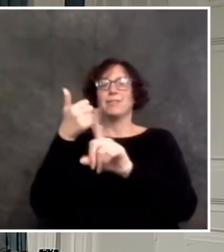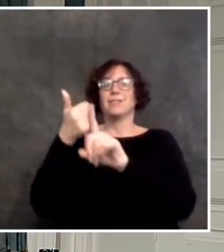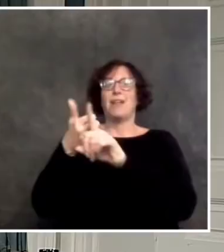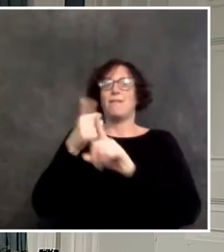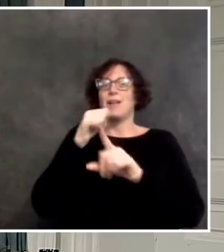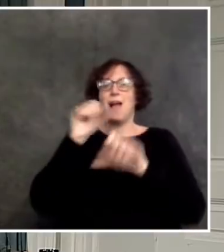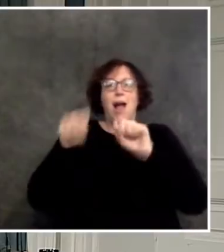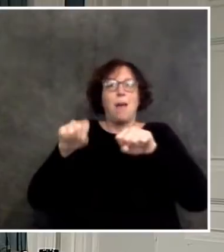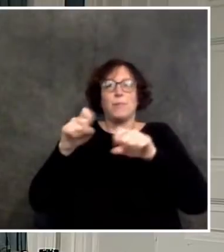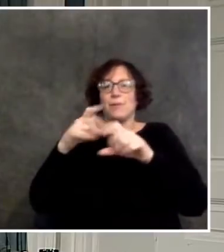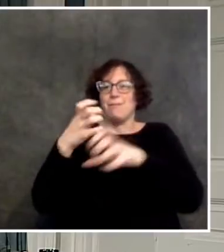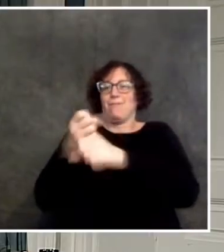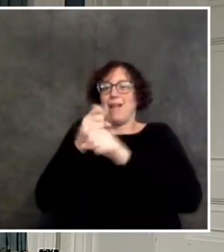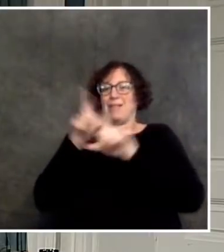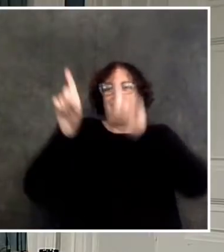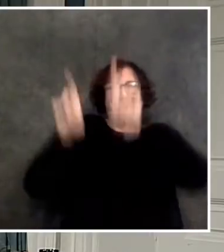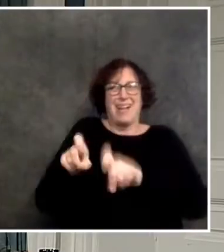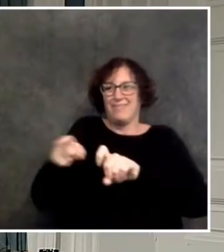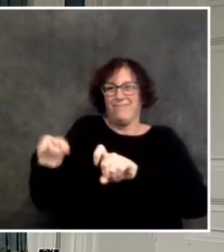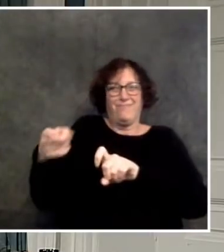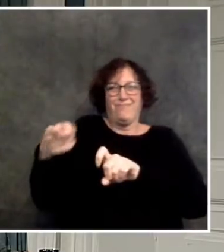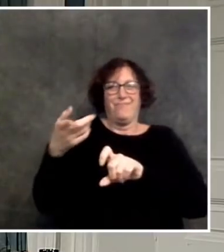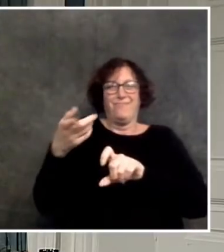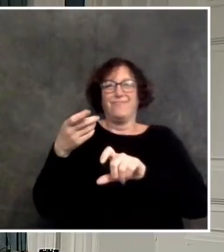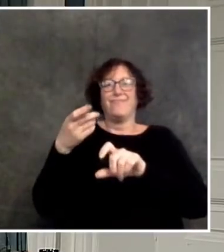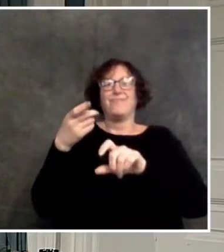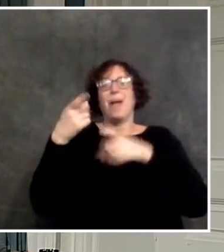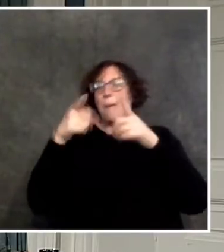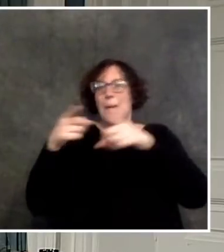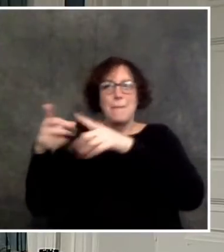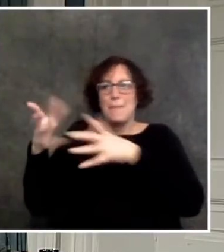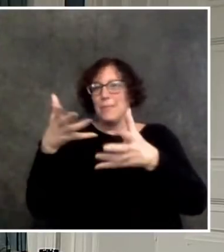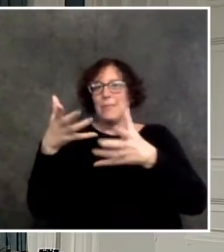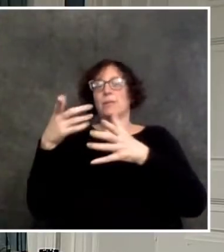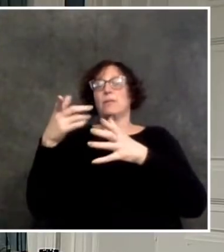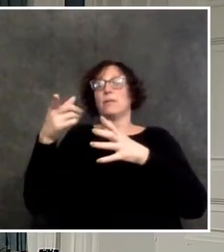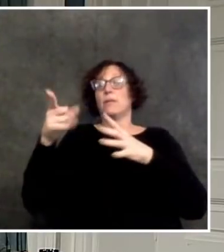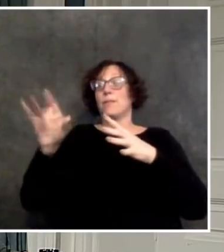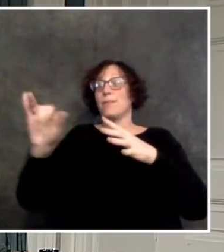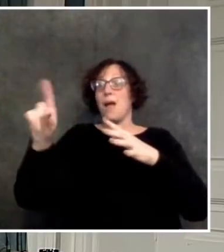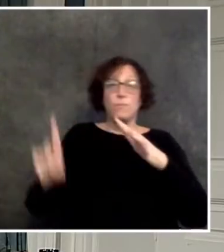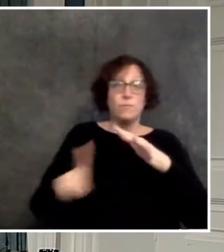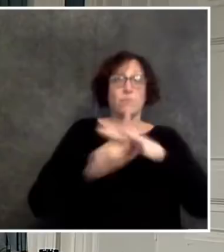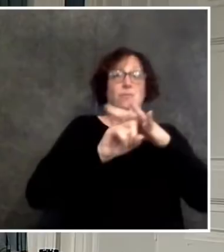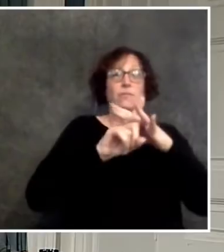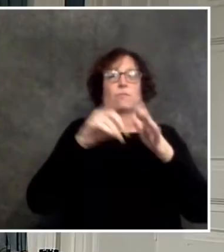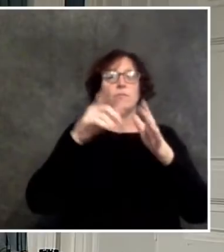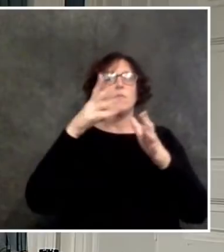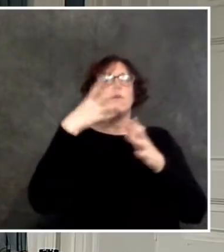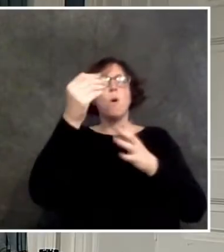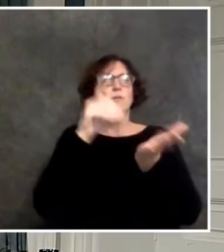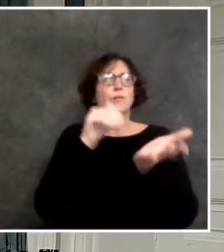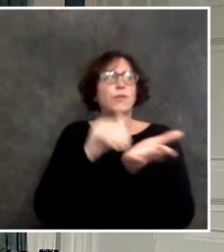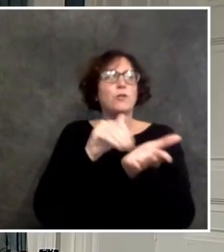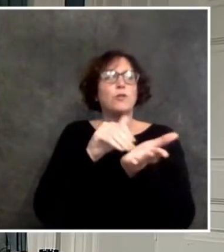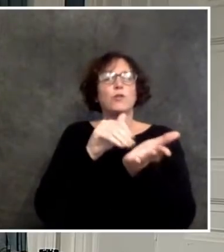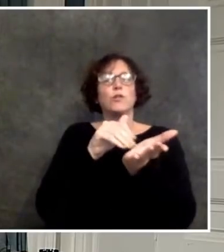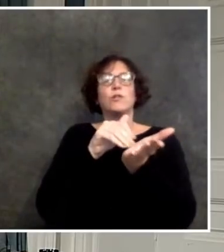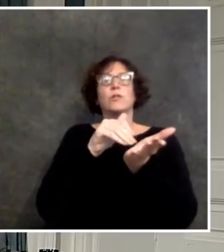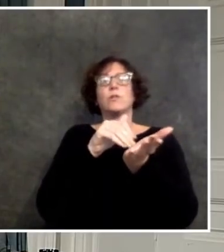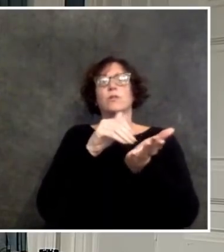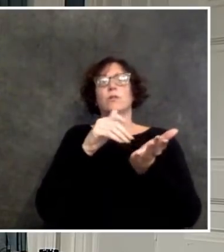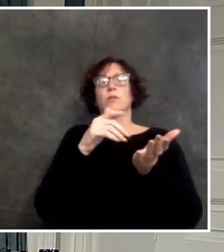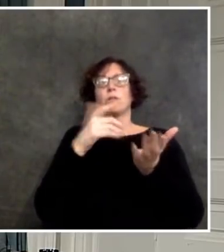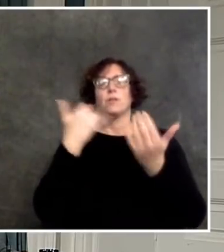are overwhelmed. They're being rerouted to testing sites, and it just seems to be not enough. And yet we've got enough bold-faced names